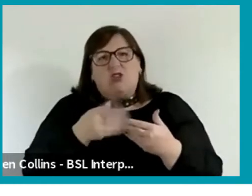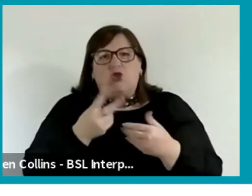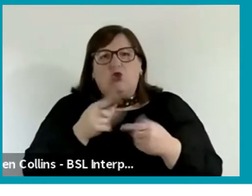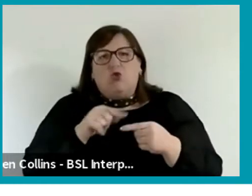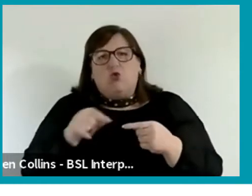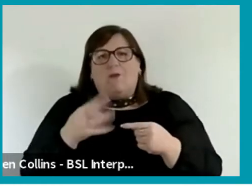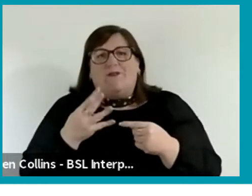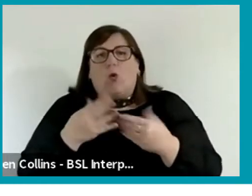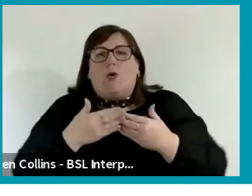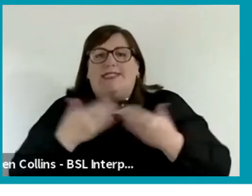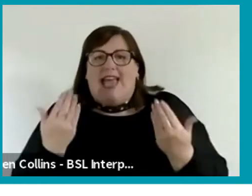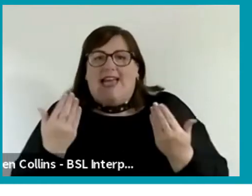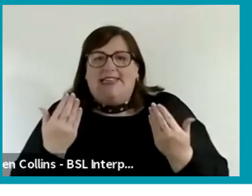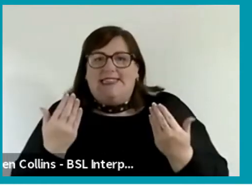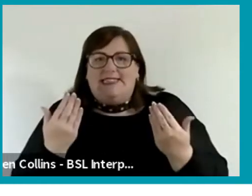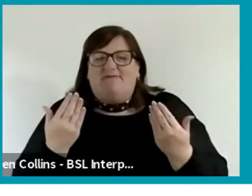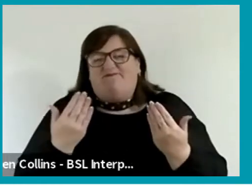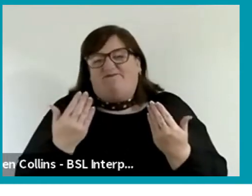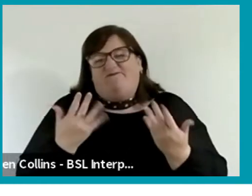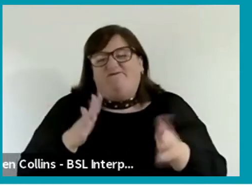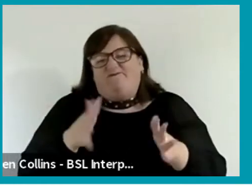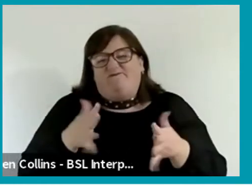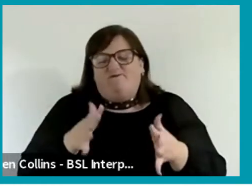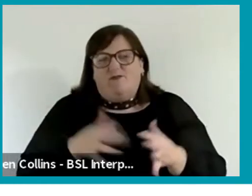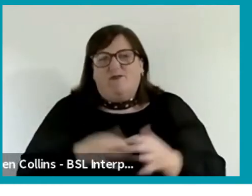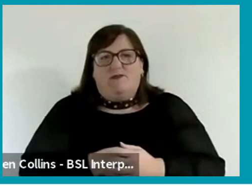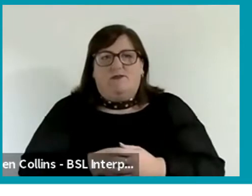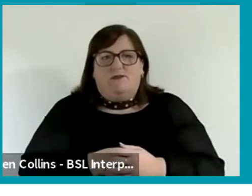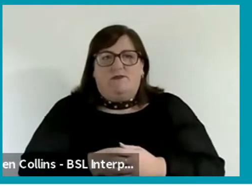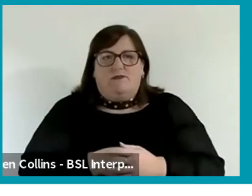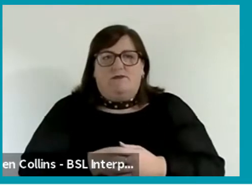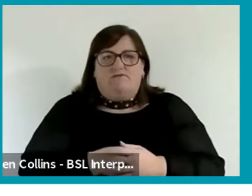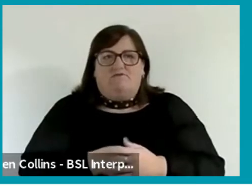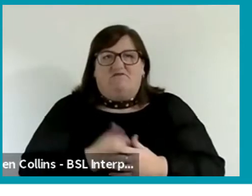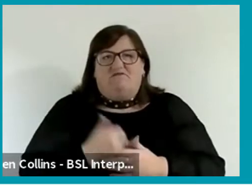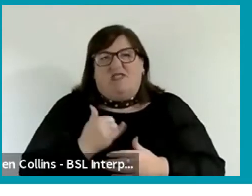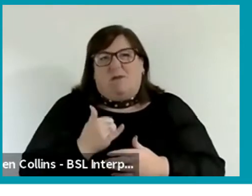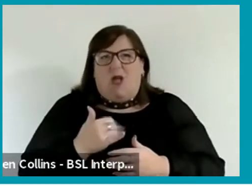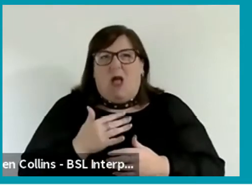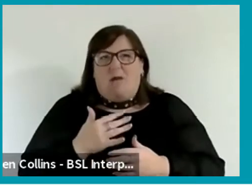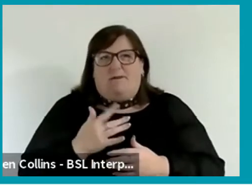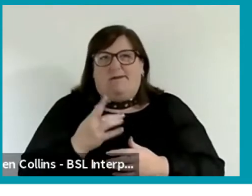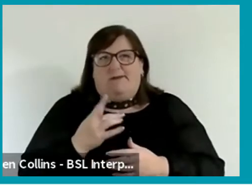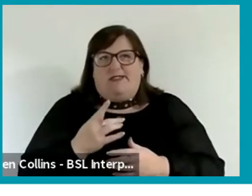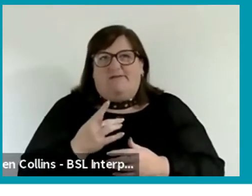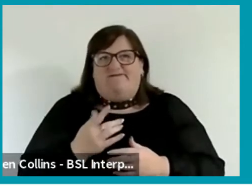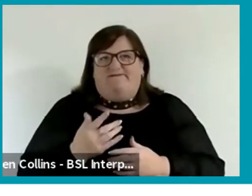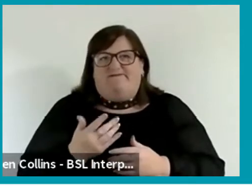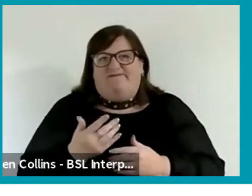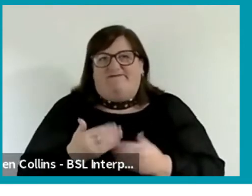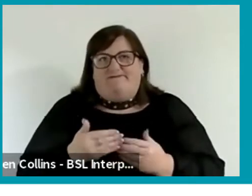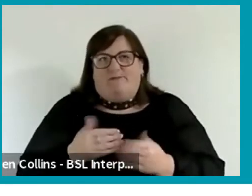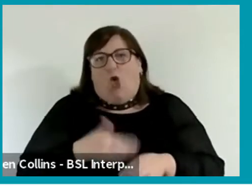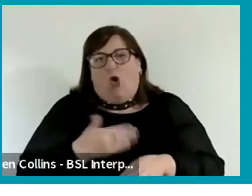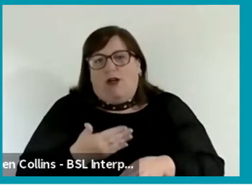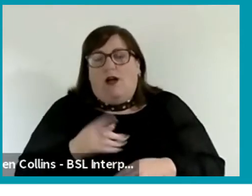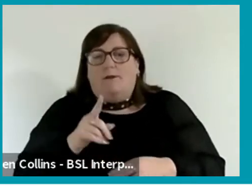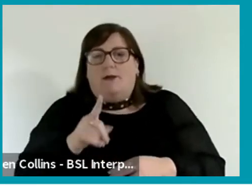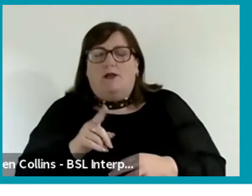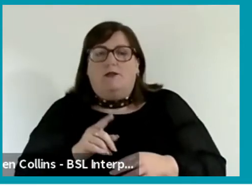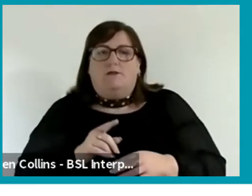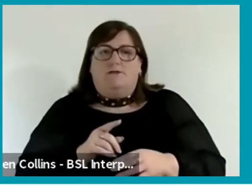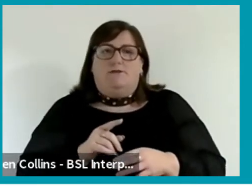That's the standard. It happens that it takes 1 or 2 days longer, but very rarely. Second stage